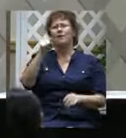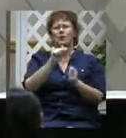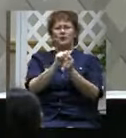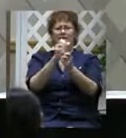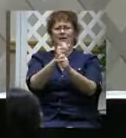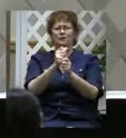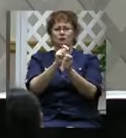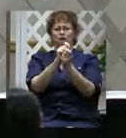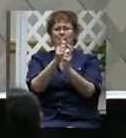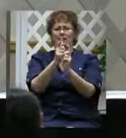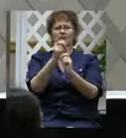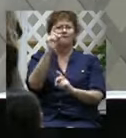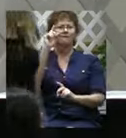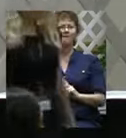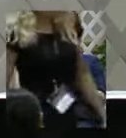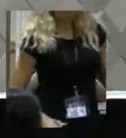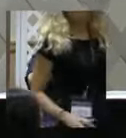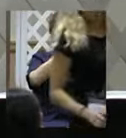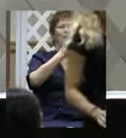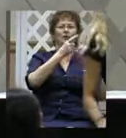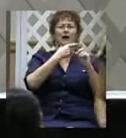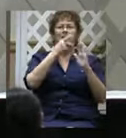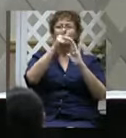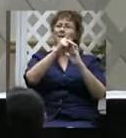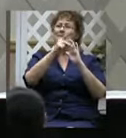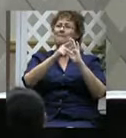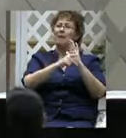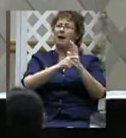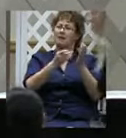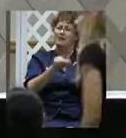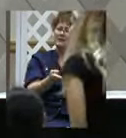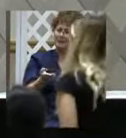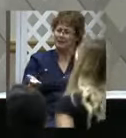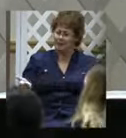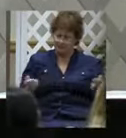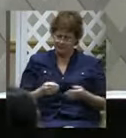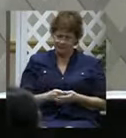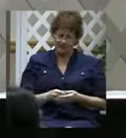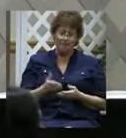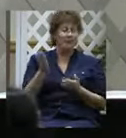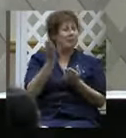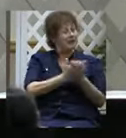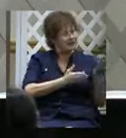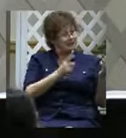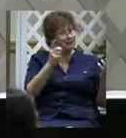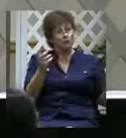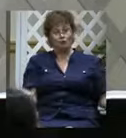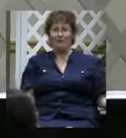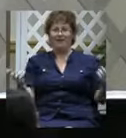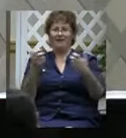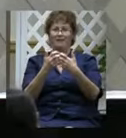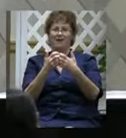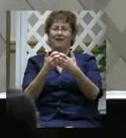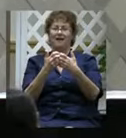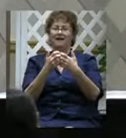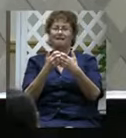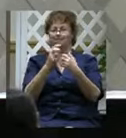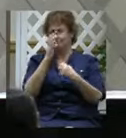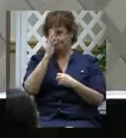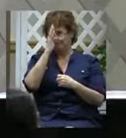first. So that's what I'm highlighted as the policy pieces. So some of those you can combine and come up with